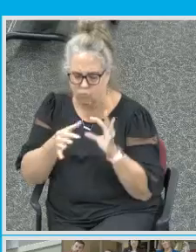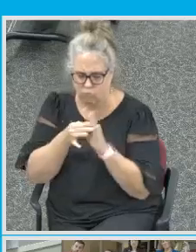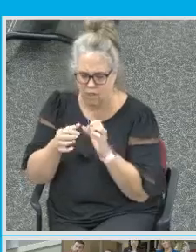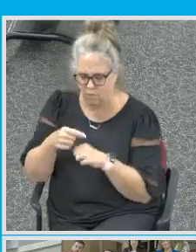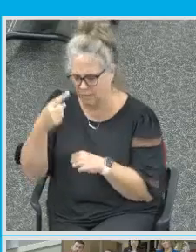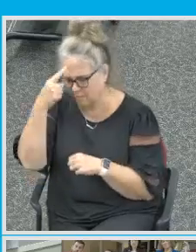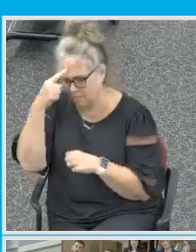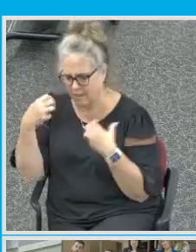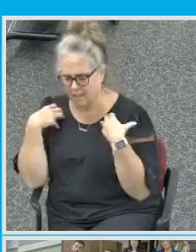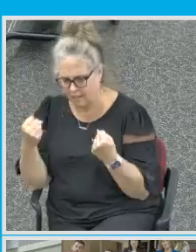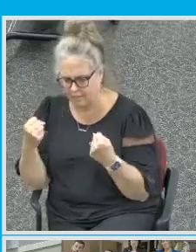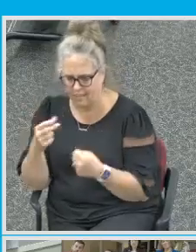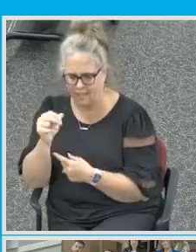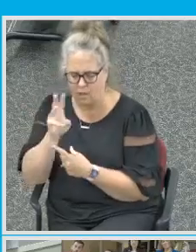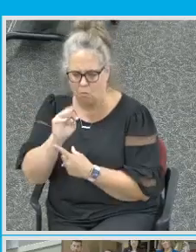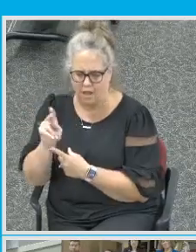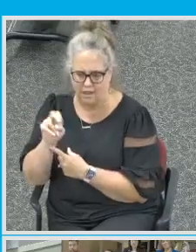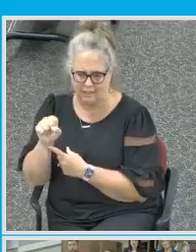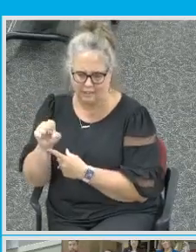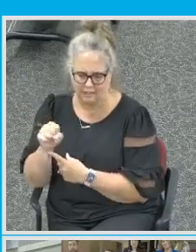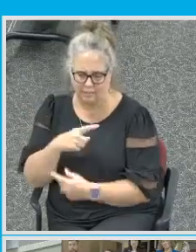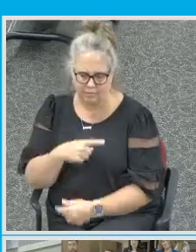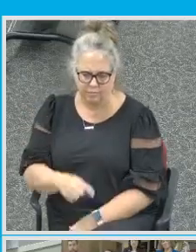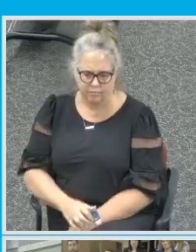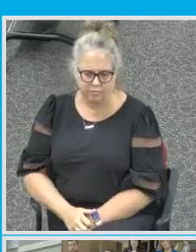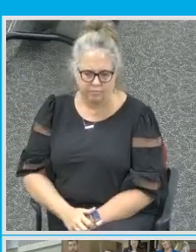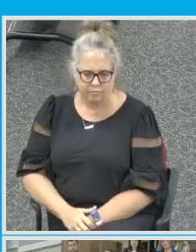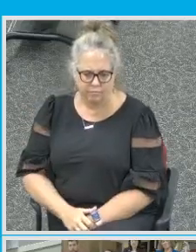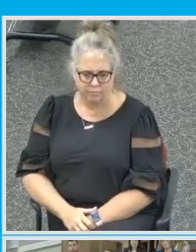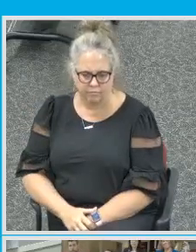these gentlemen also serve on our steering committee for youth suicide prevention.